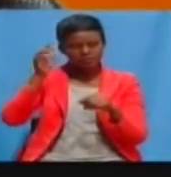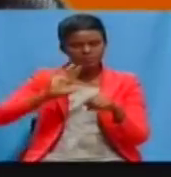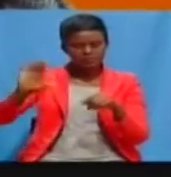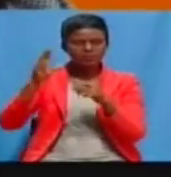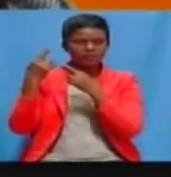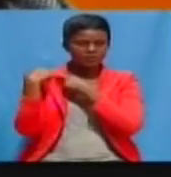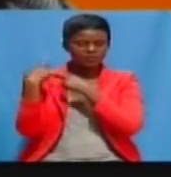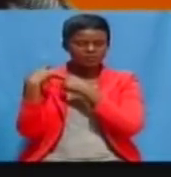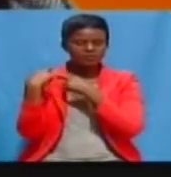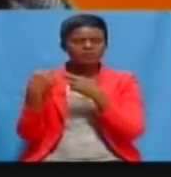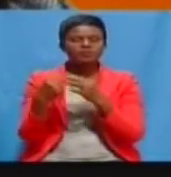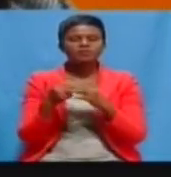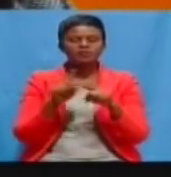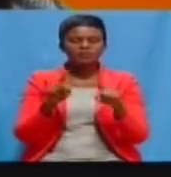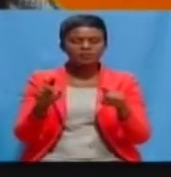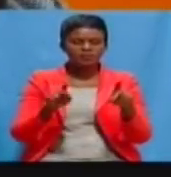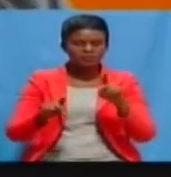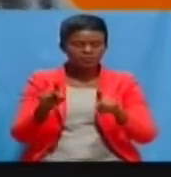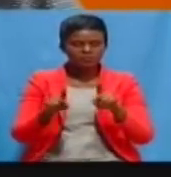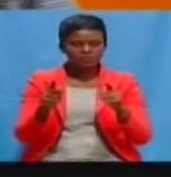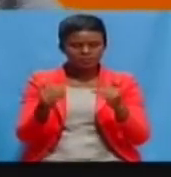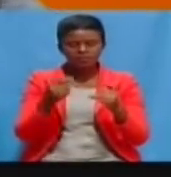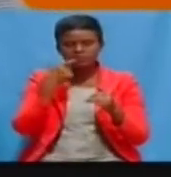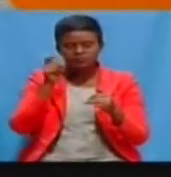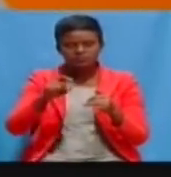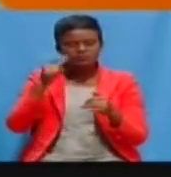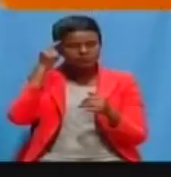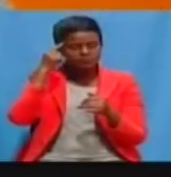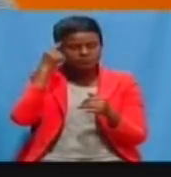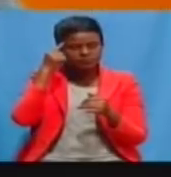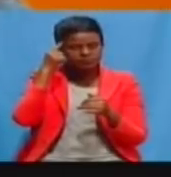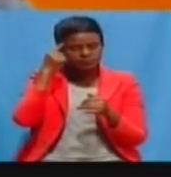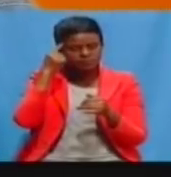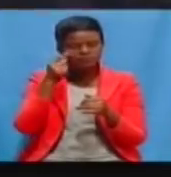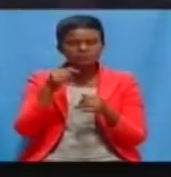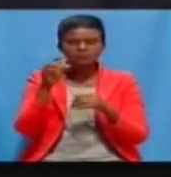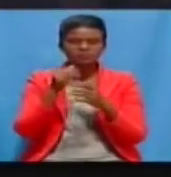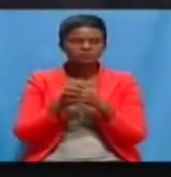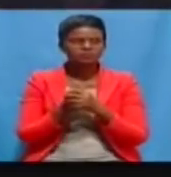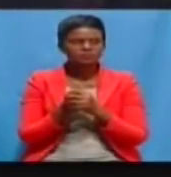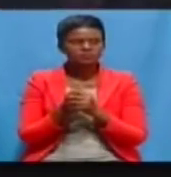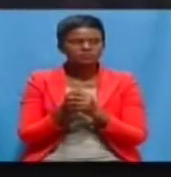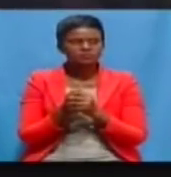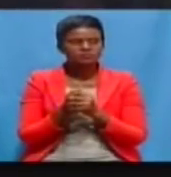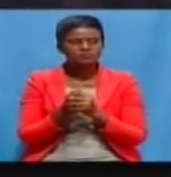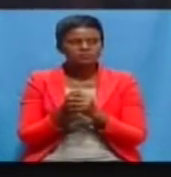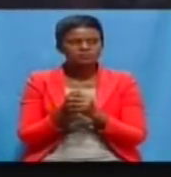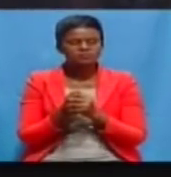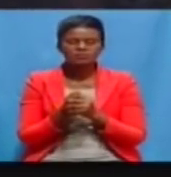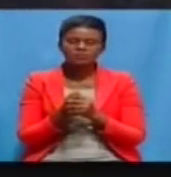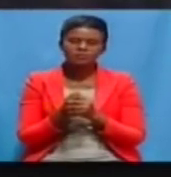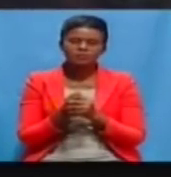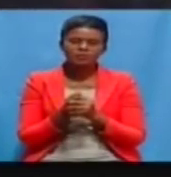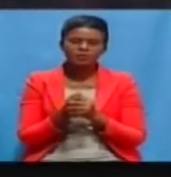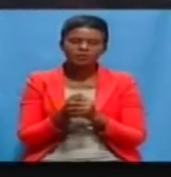are entitled to know the good things and even the bad things that are happening, so that we can correct